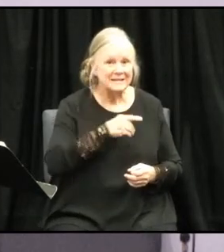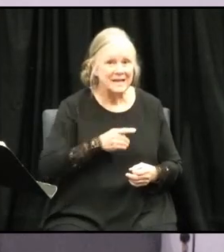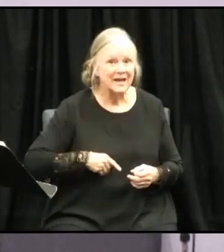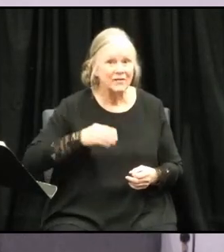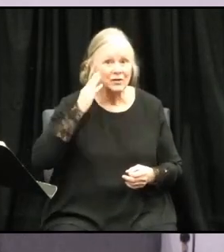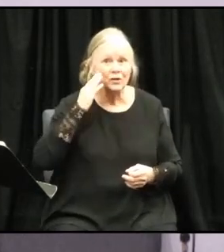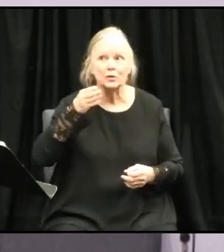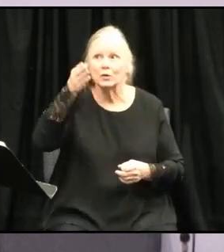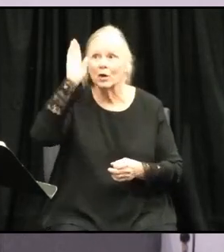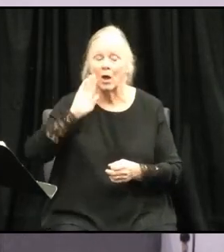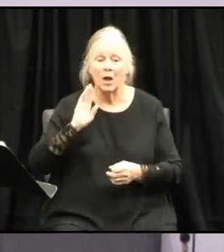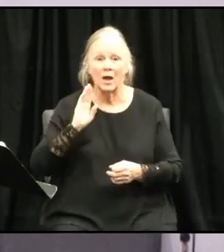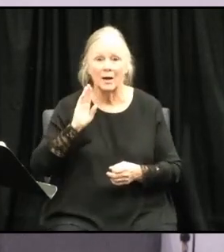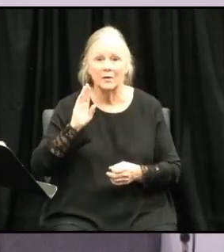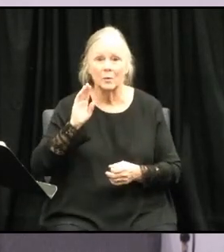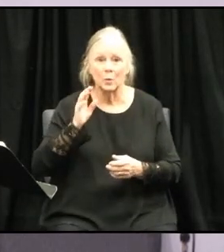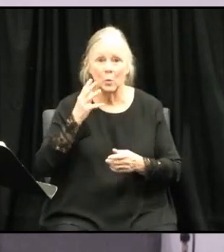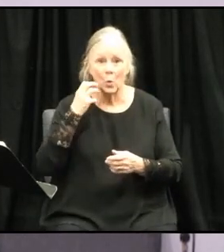trouble.